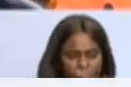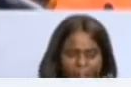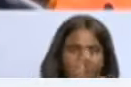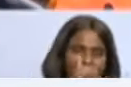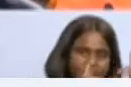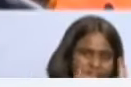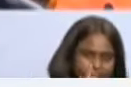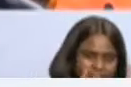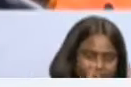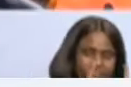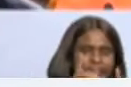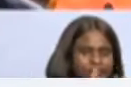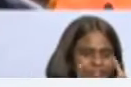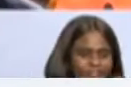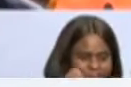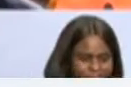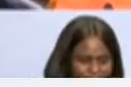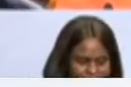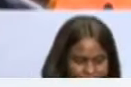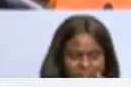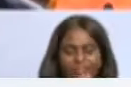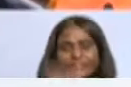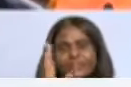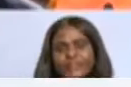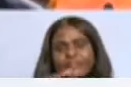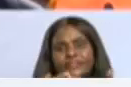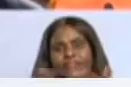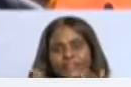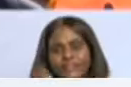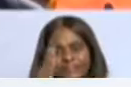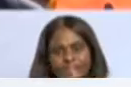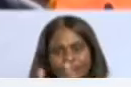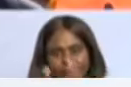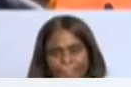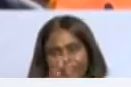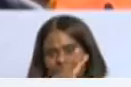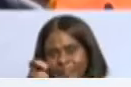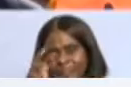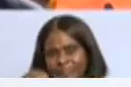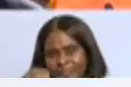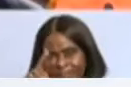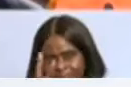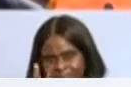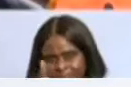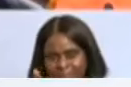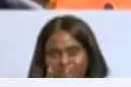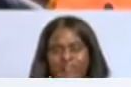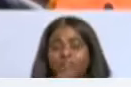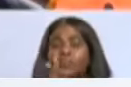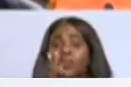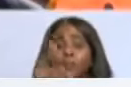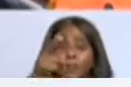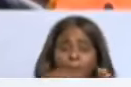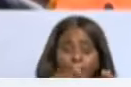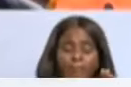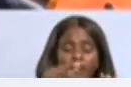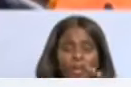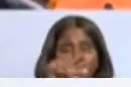table, but we finally commissioned the construction of 300 megawatts of thermal power plant in Mamba.